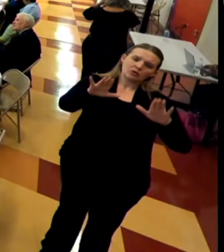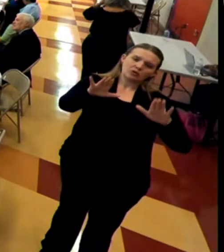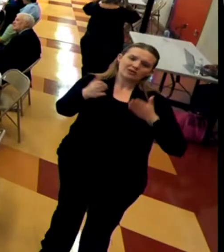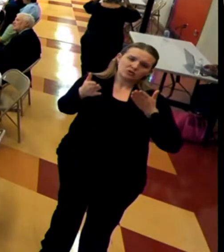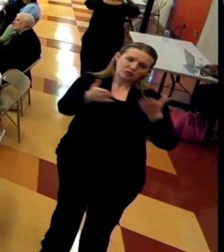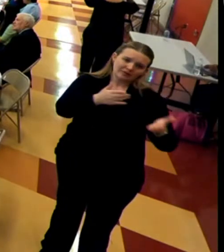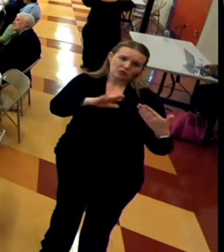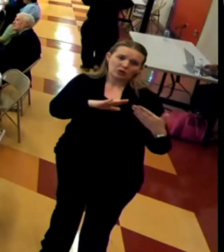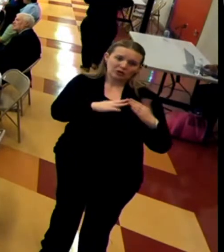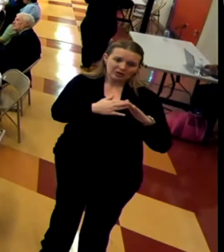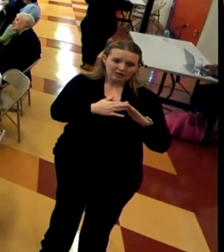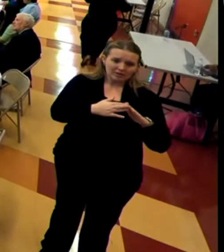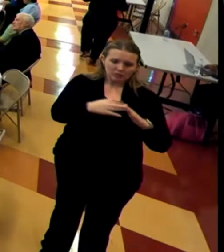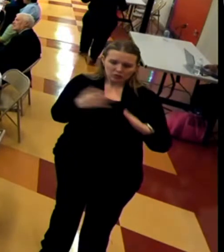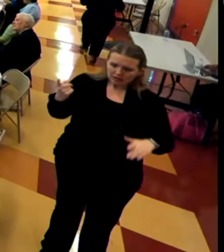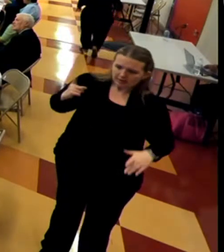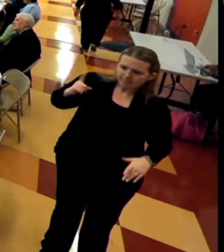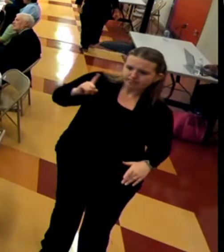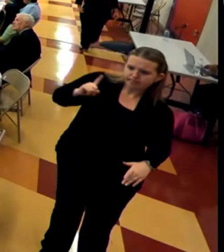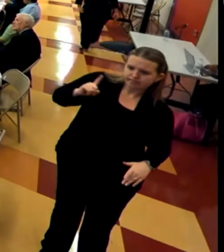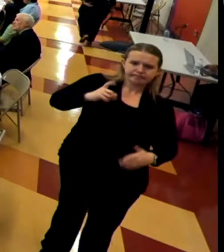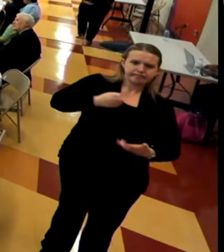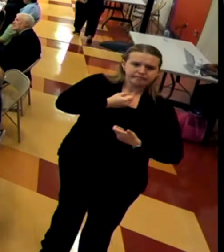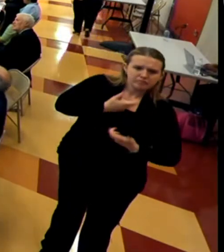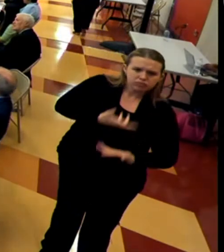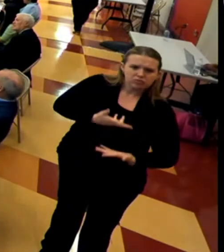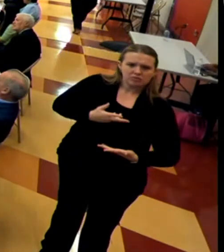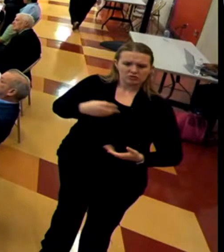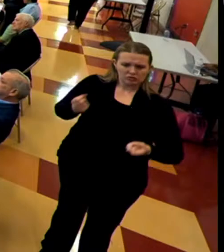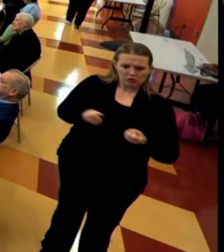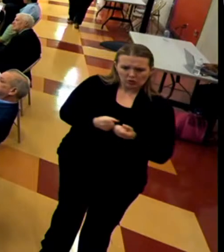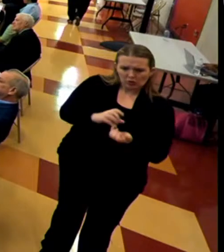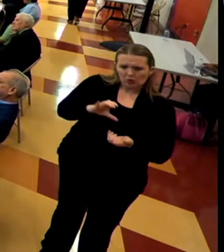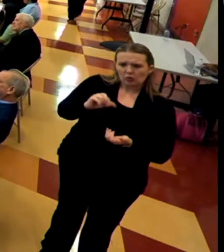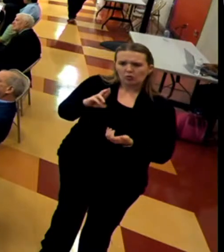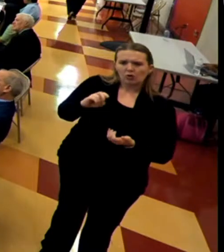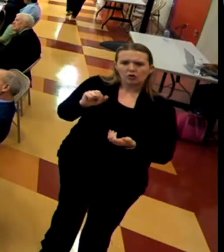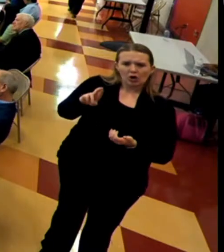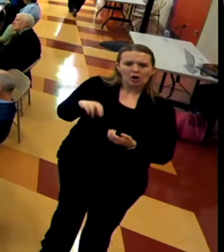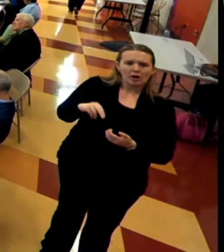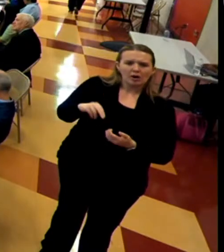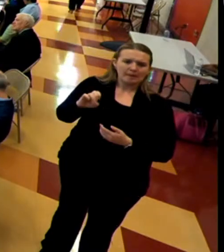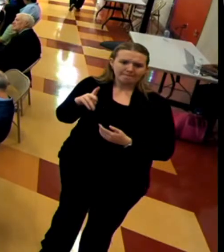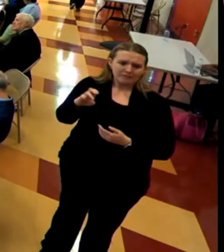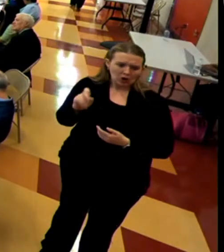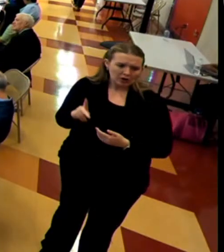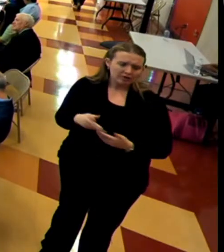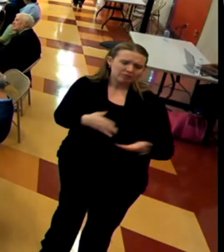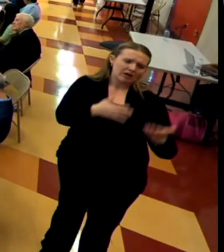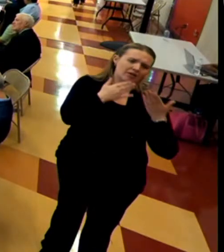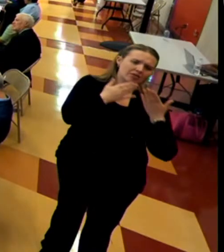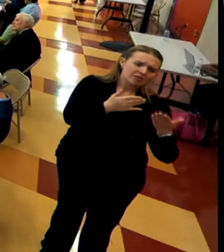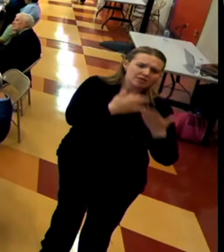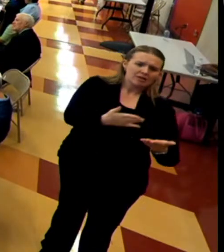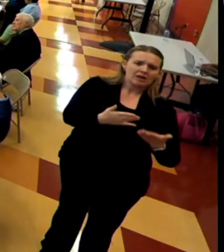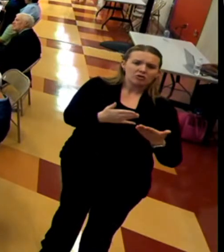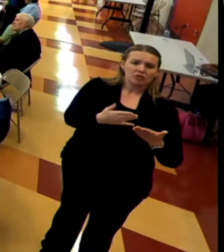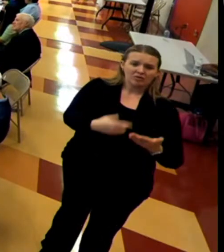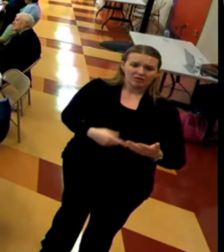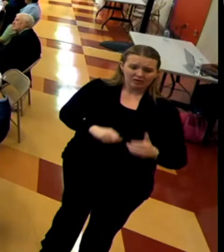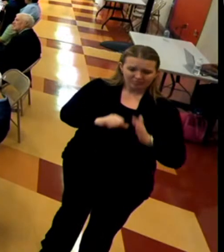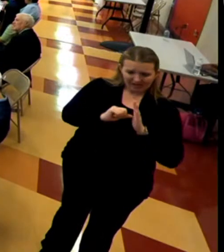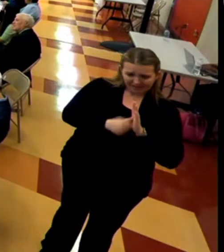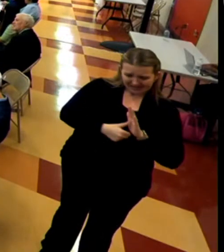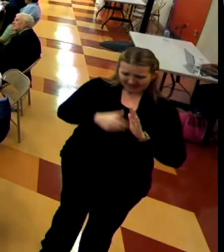to step up and to speak up, to fight for Cuellar Park, to fight for your community. And thank you as well for bringing up the point of Old